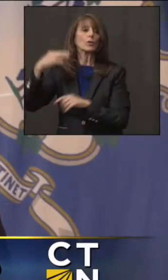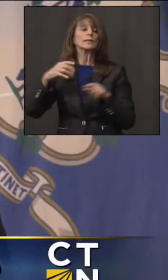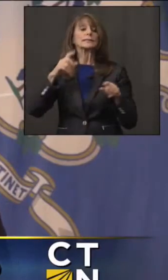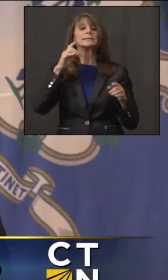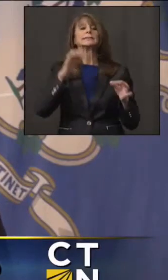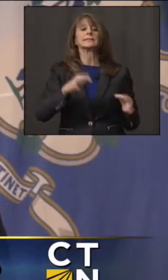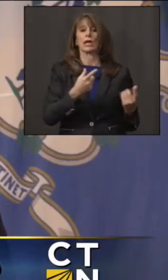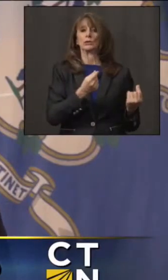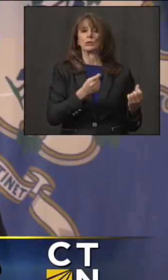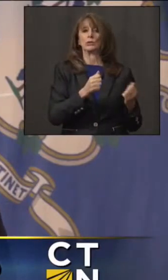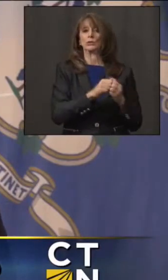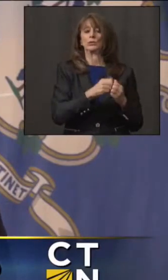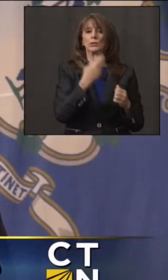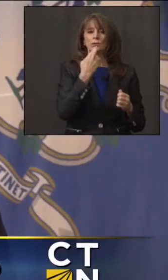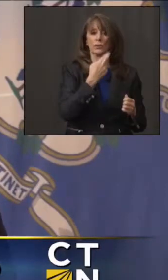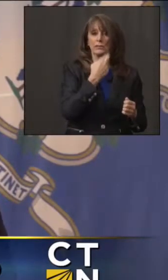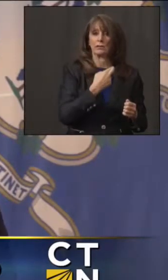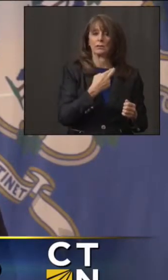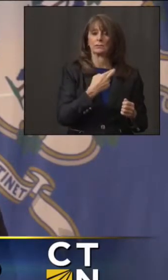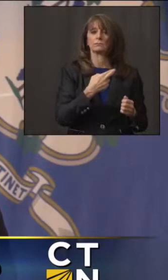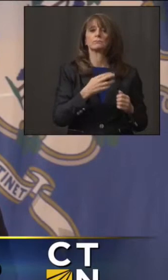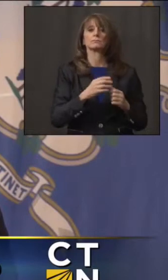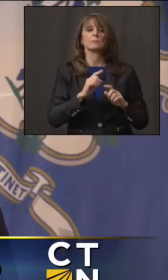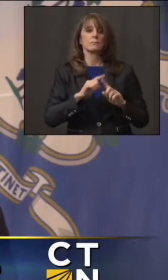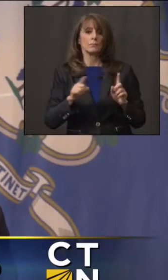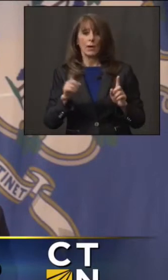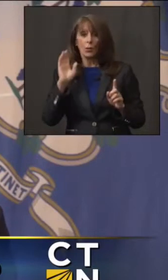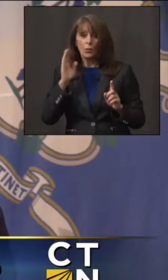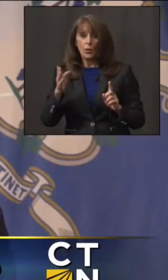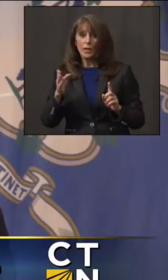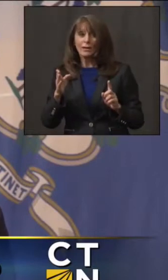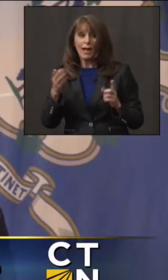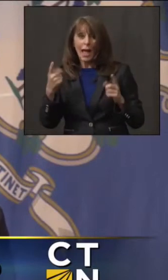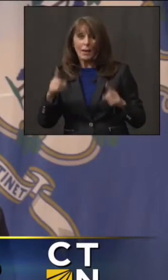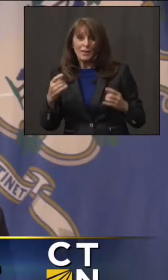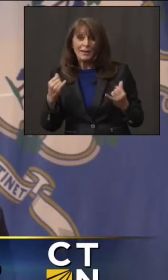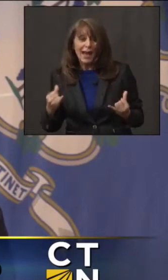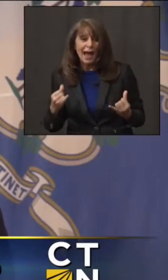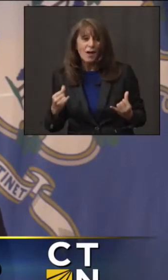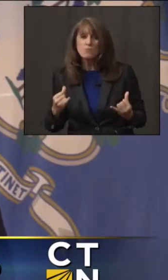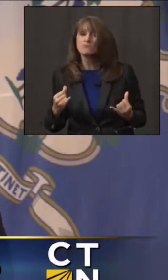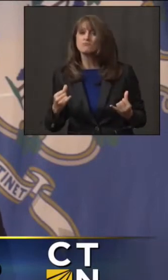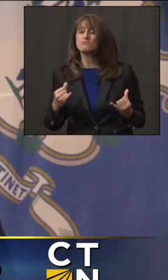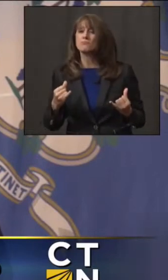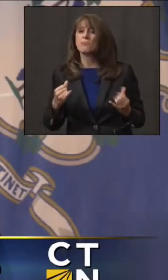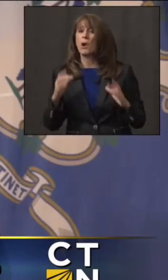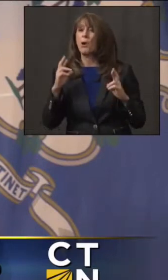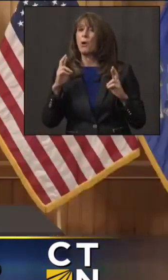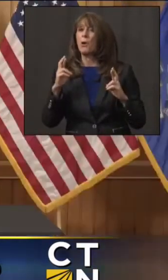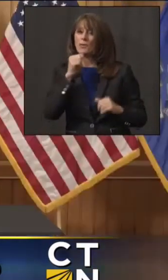to mitigate that. But I don't think we're close to that right now. I sure hope not.